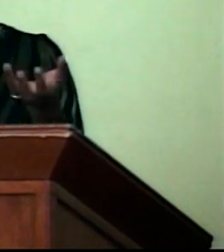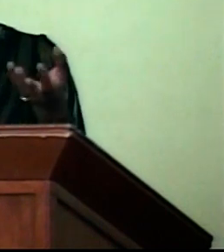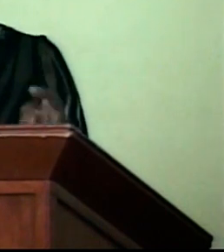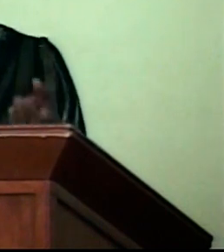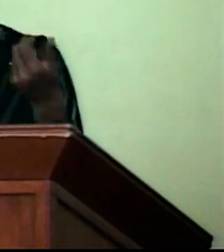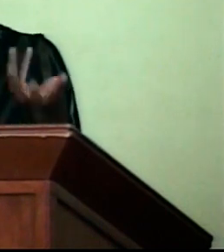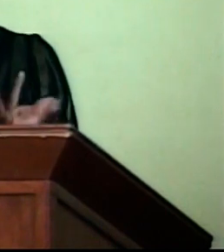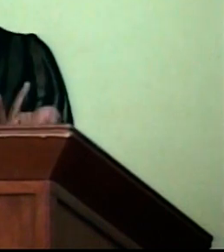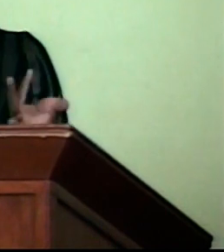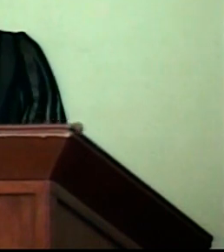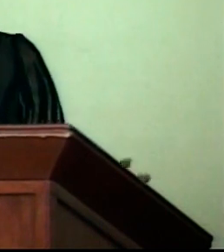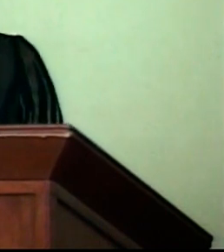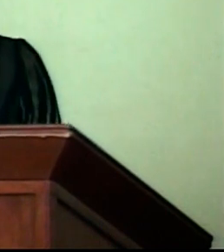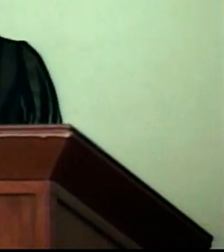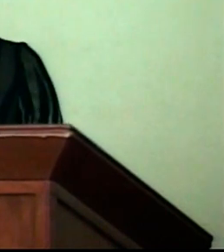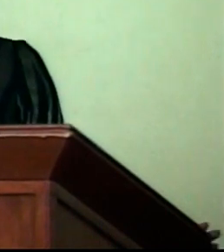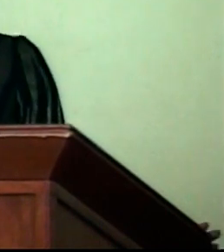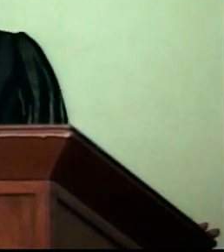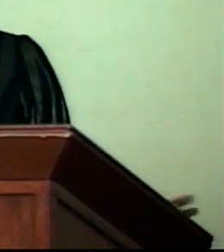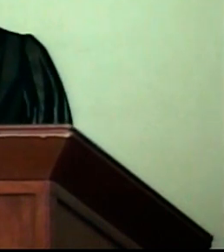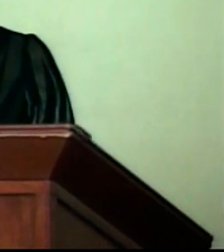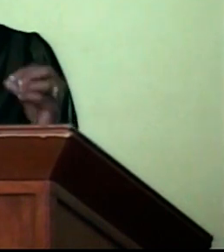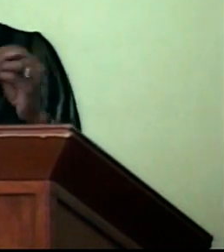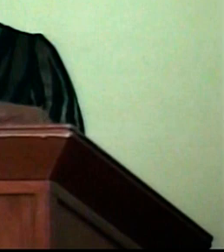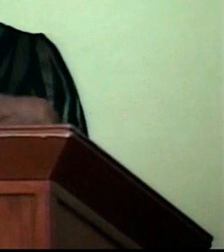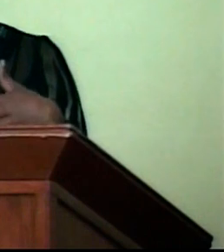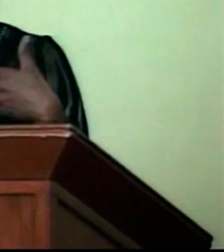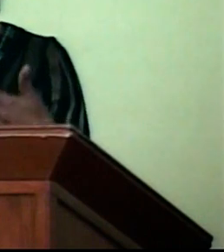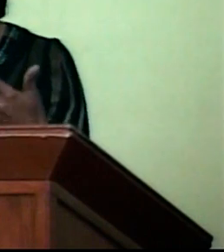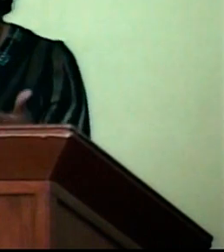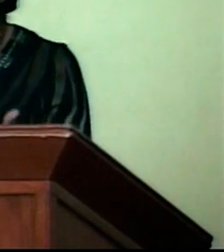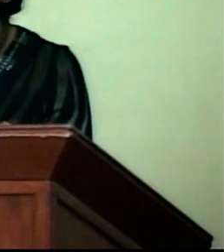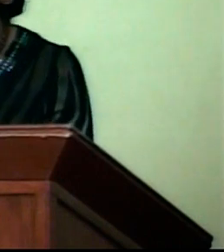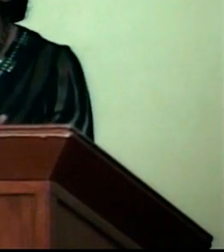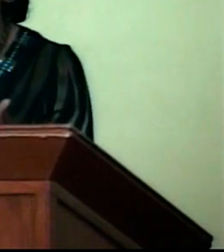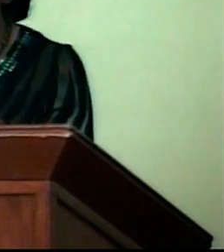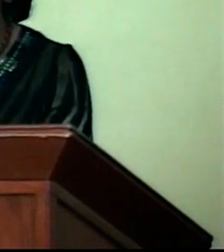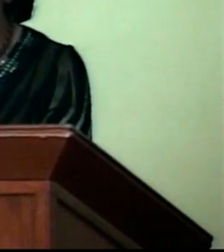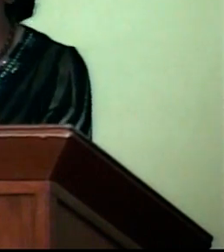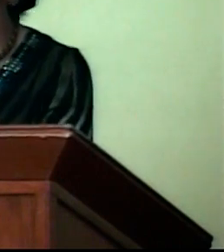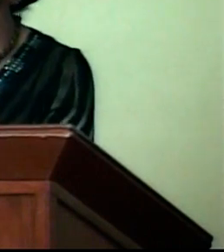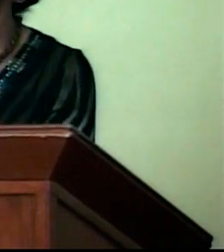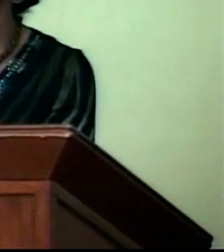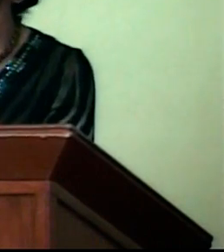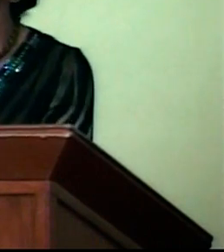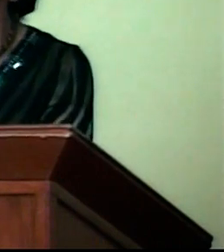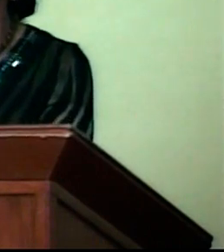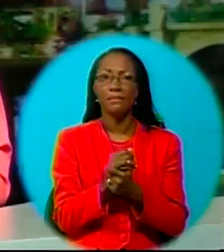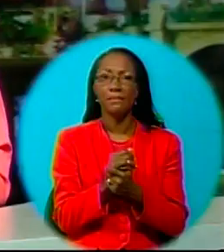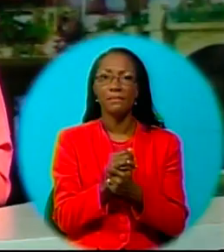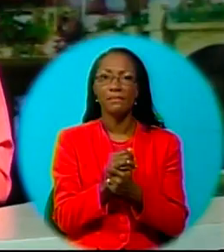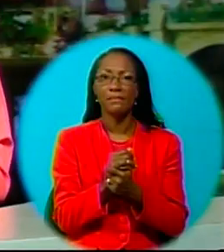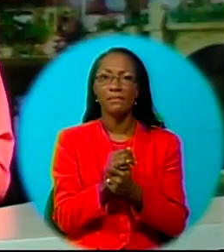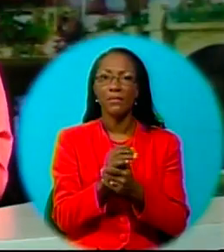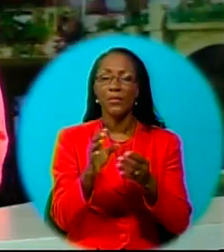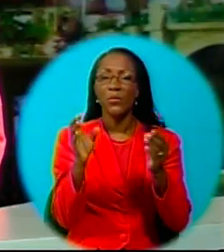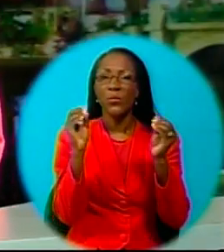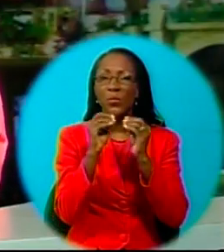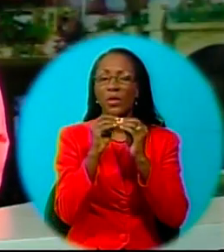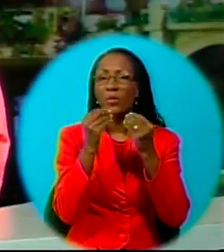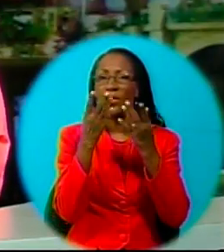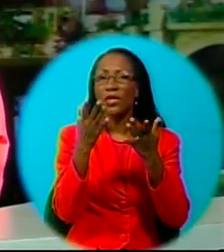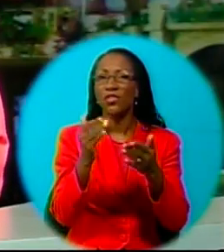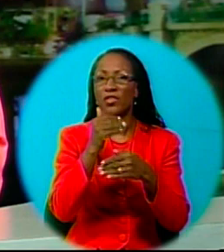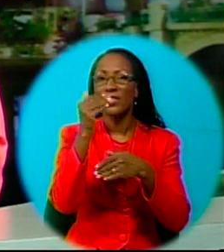less available income to spend, that they have other opportunities to create new businesses. We'll have more